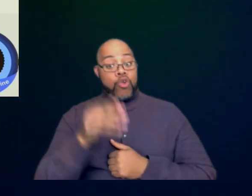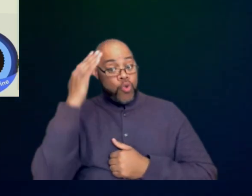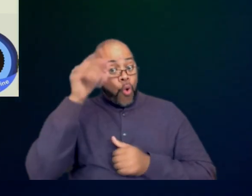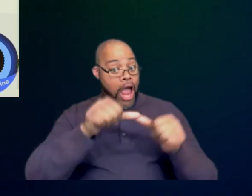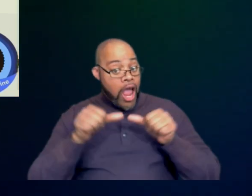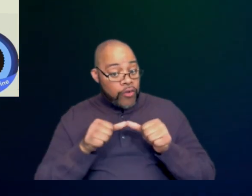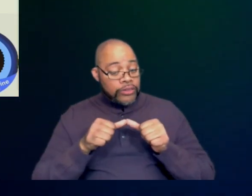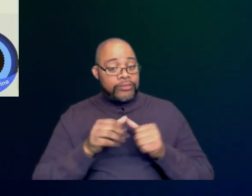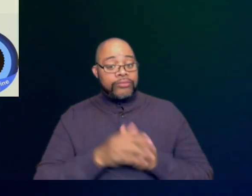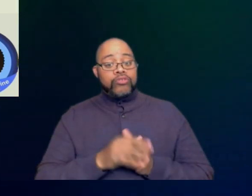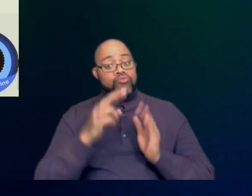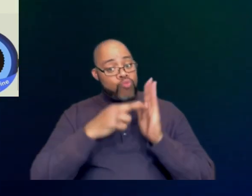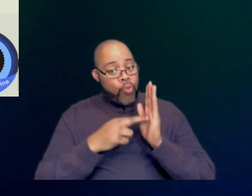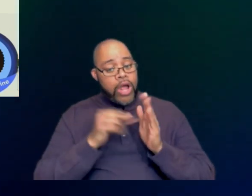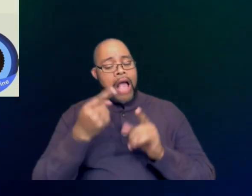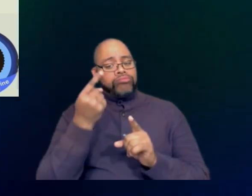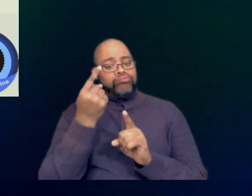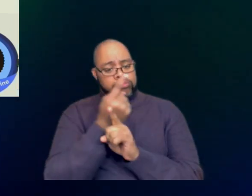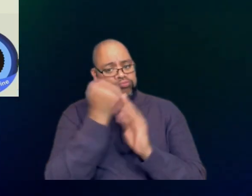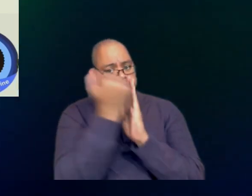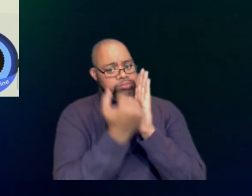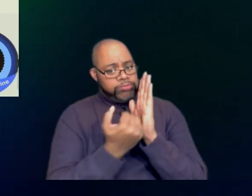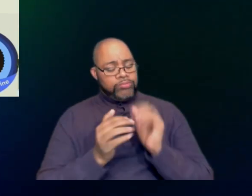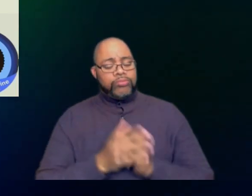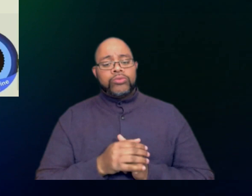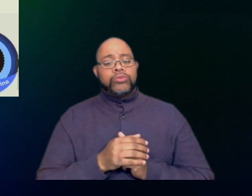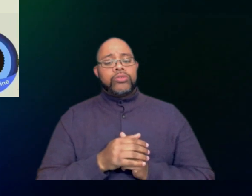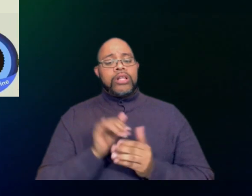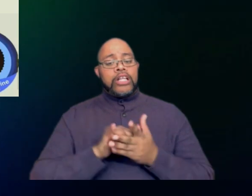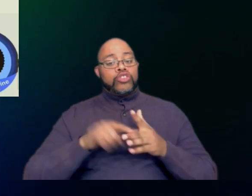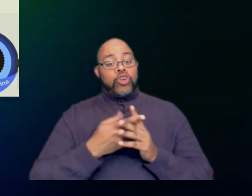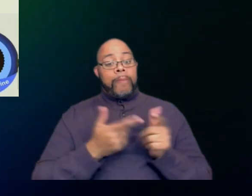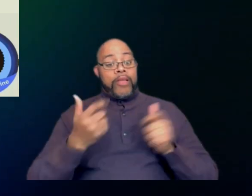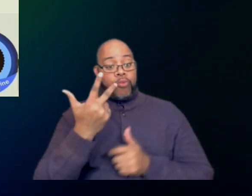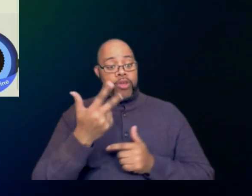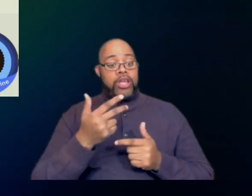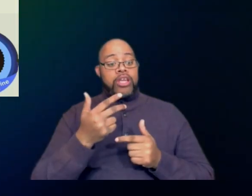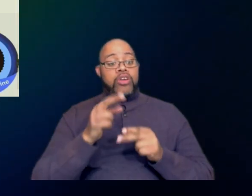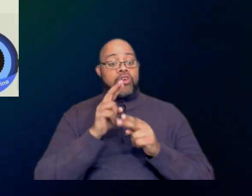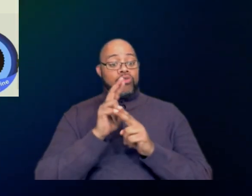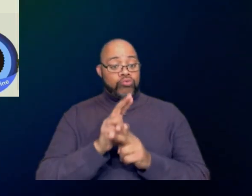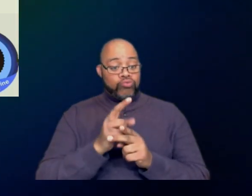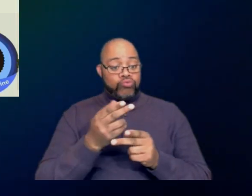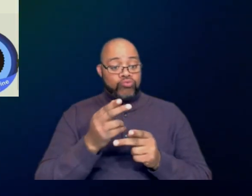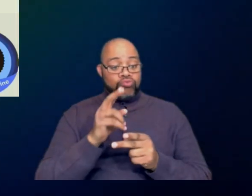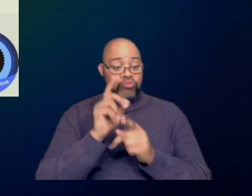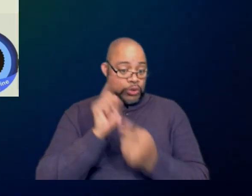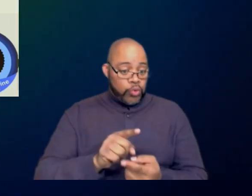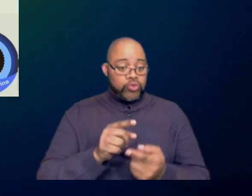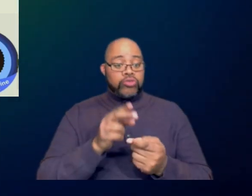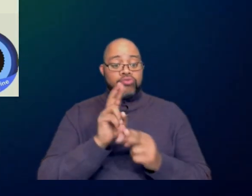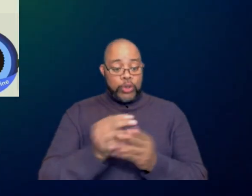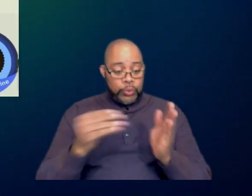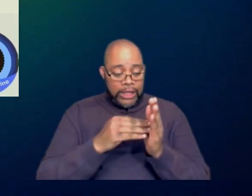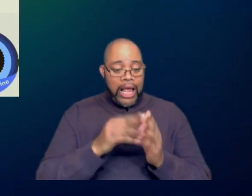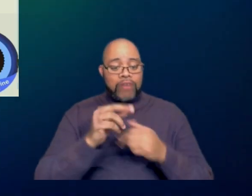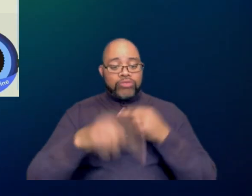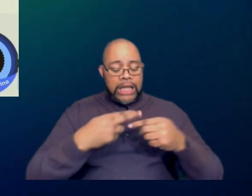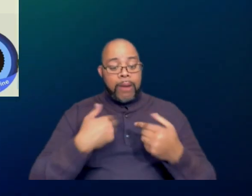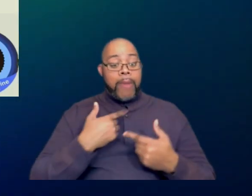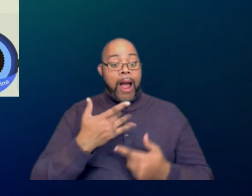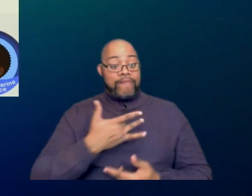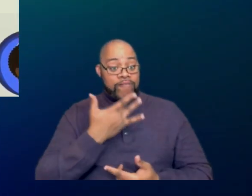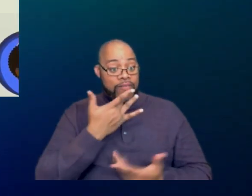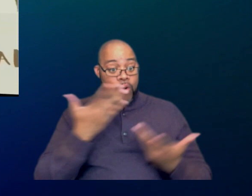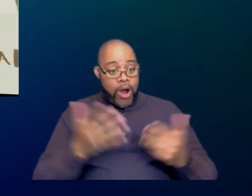And know your area's rules and regulations. So aside from the big three, reduce, reuse, and recycle, my personal favorite is going